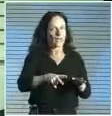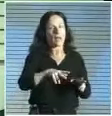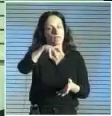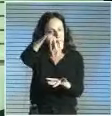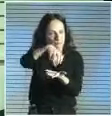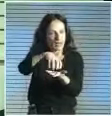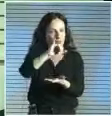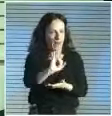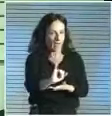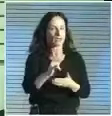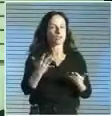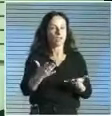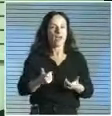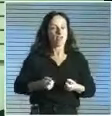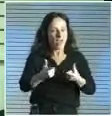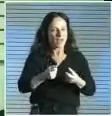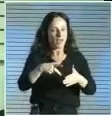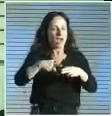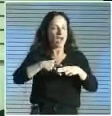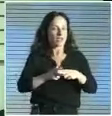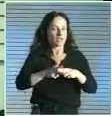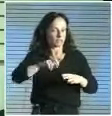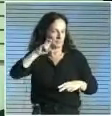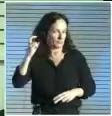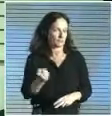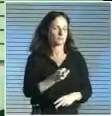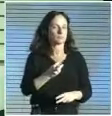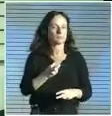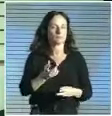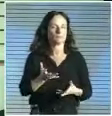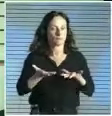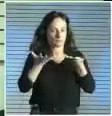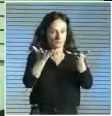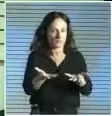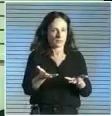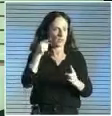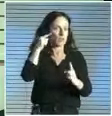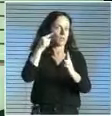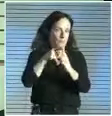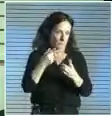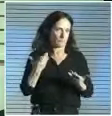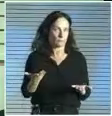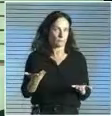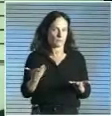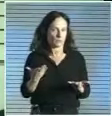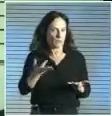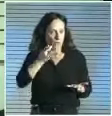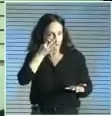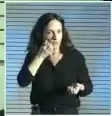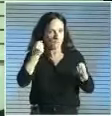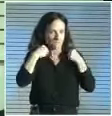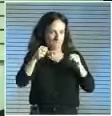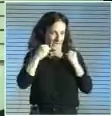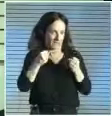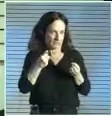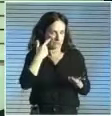Aside, let's say, the practical help, we even give help to incentive the